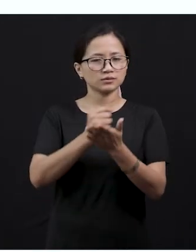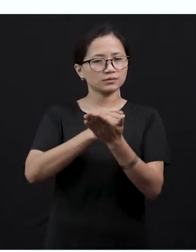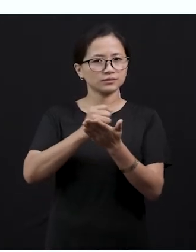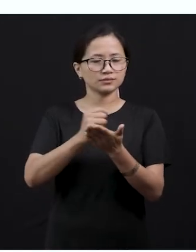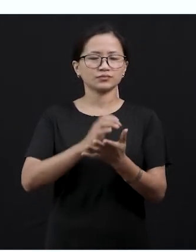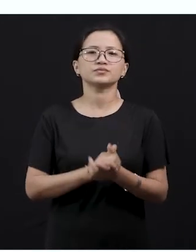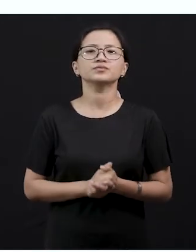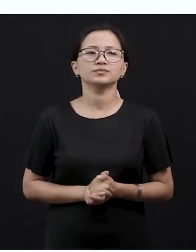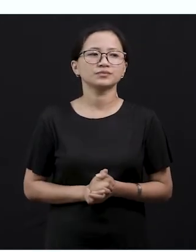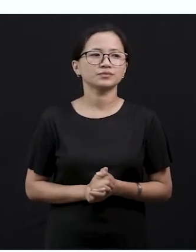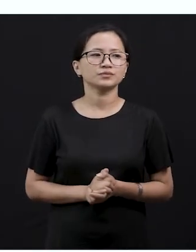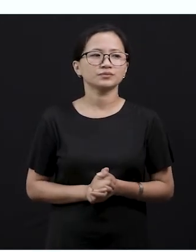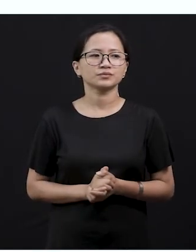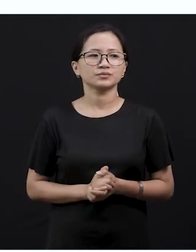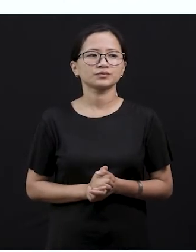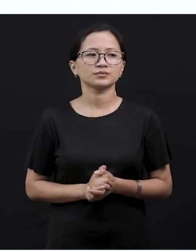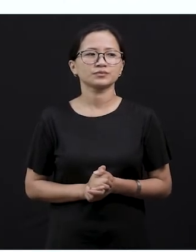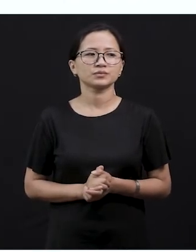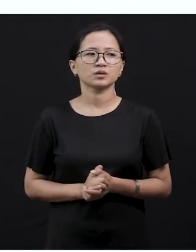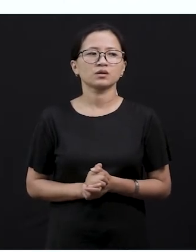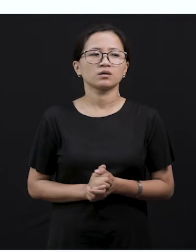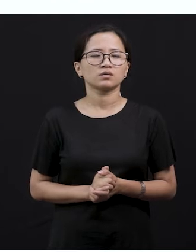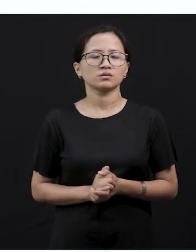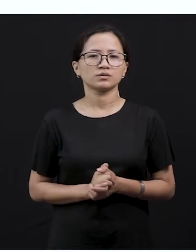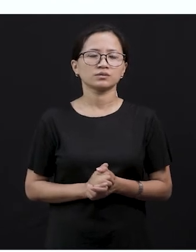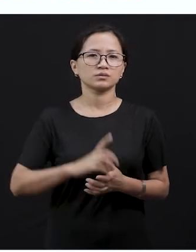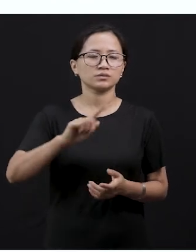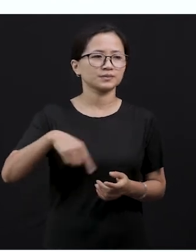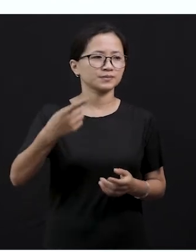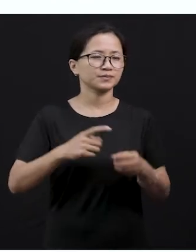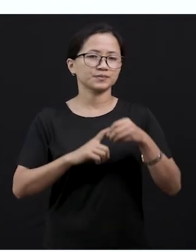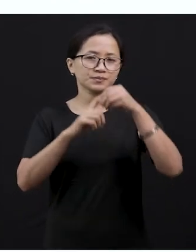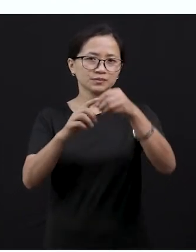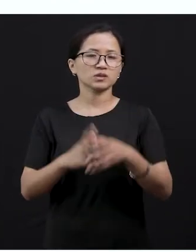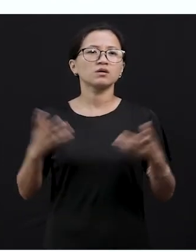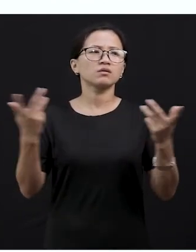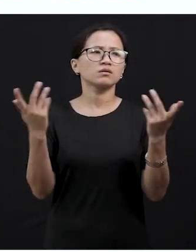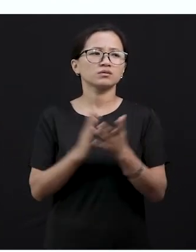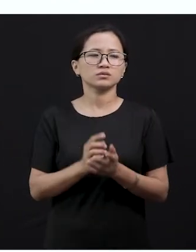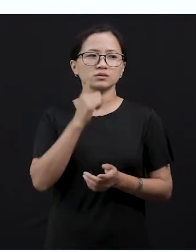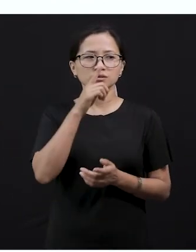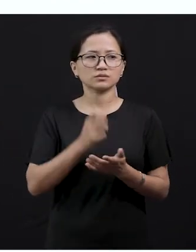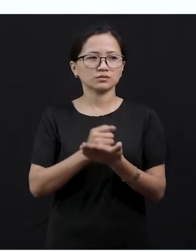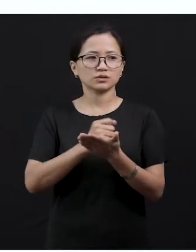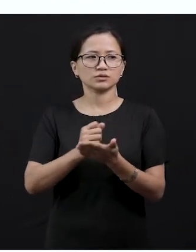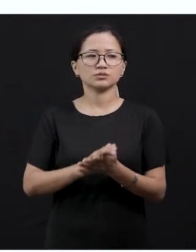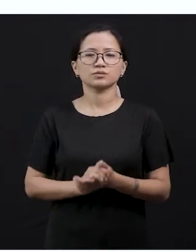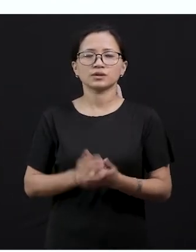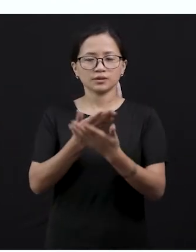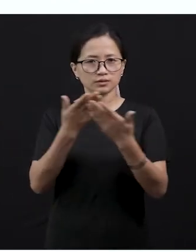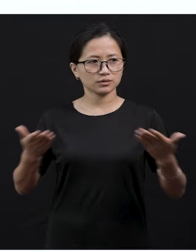practicing that, and that is what they were going to do. Okay, now the next question is, how did the girls try to